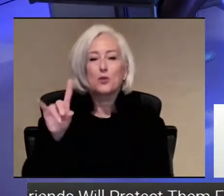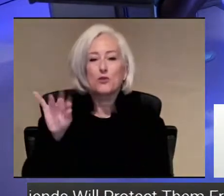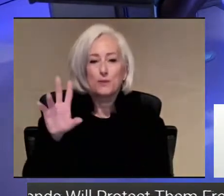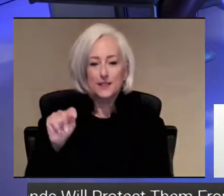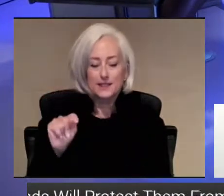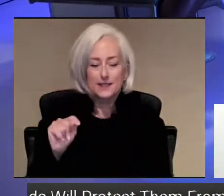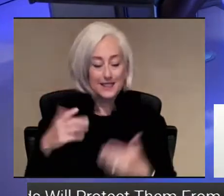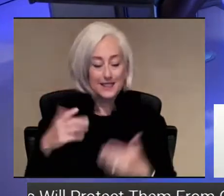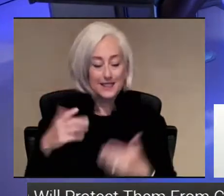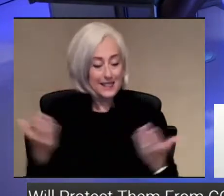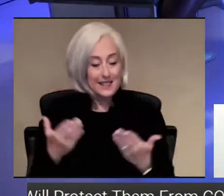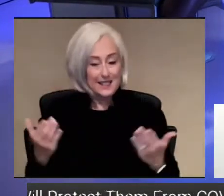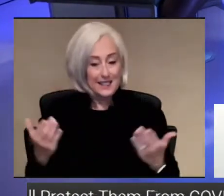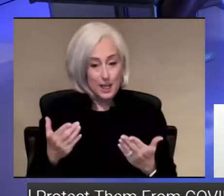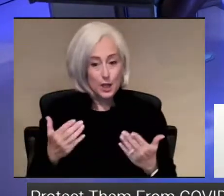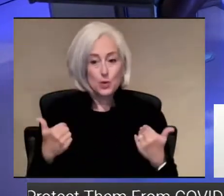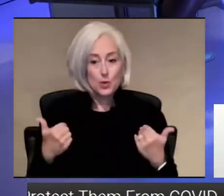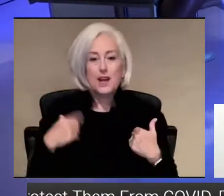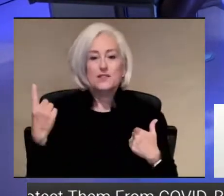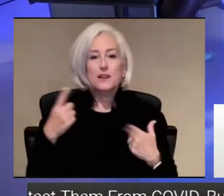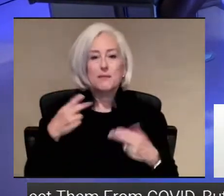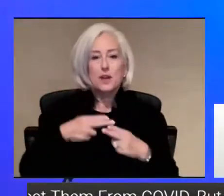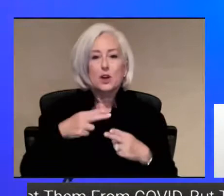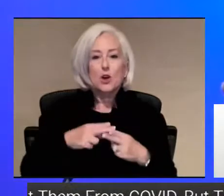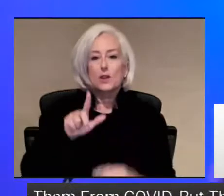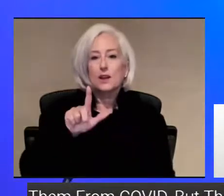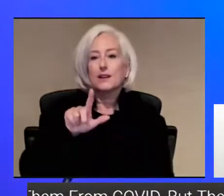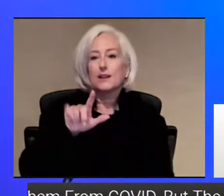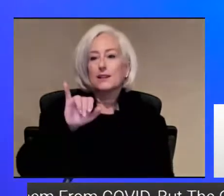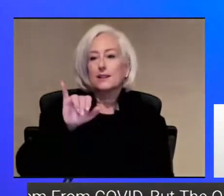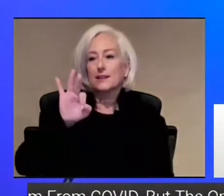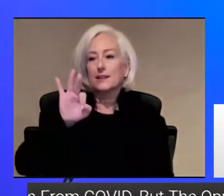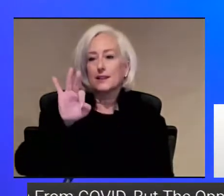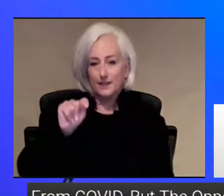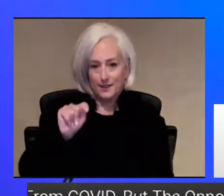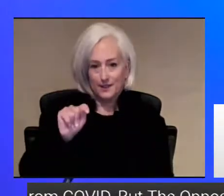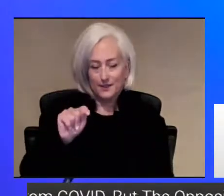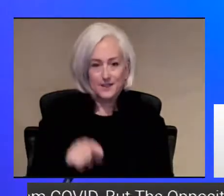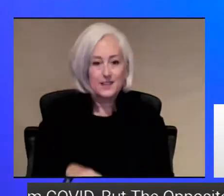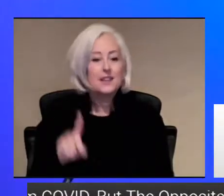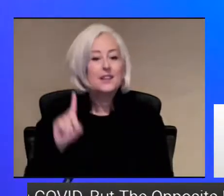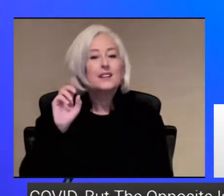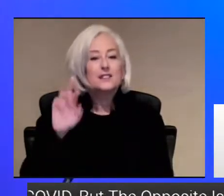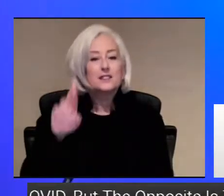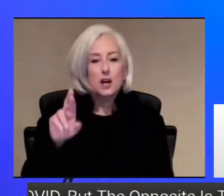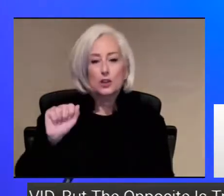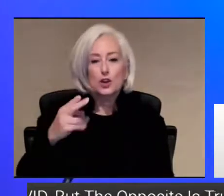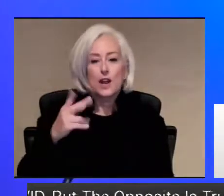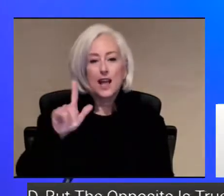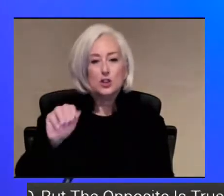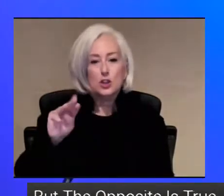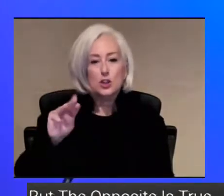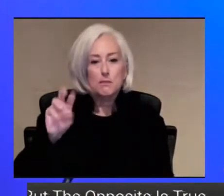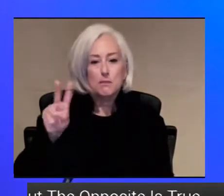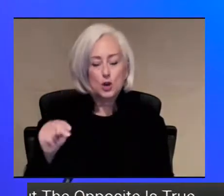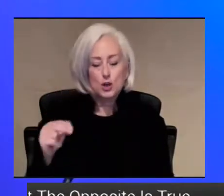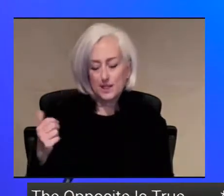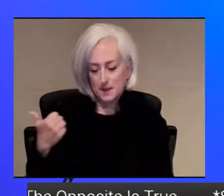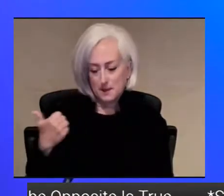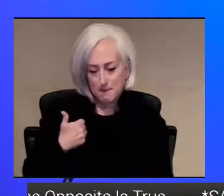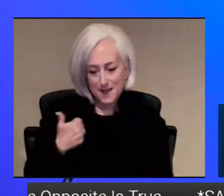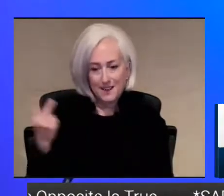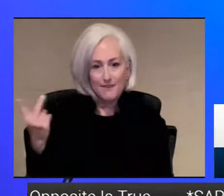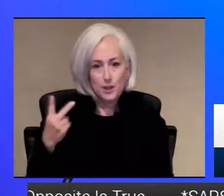called LIFT. Tell us what that means. Yeah, so Dr. Angela Martin and myself teamed up to create a birth